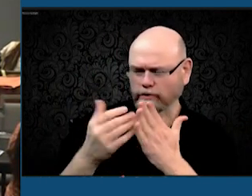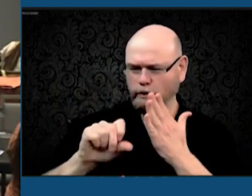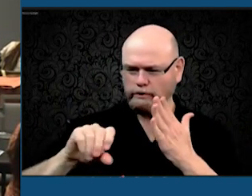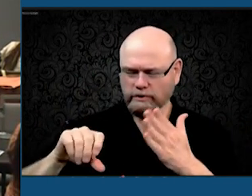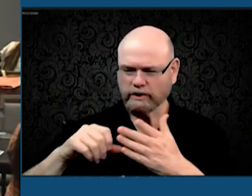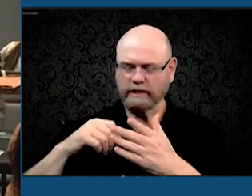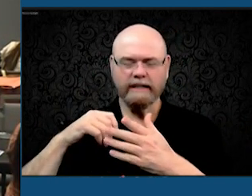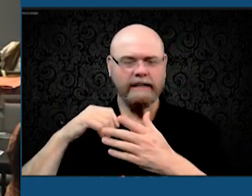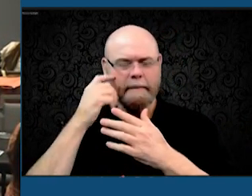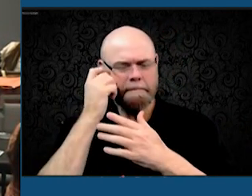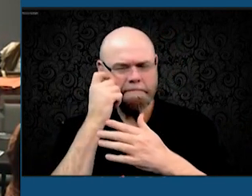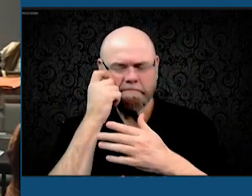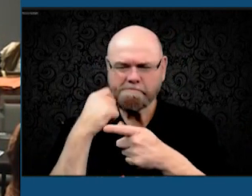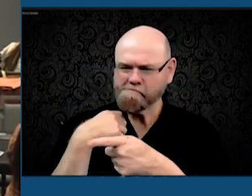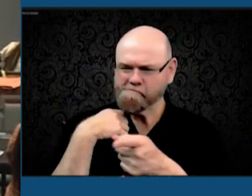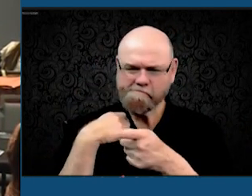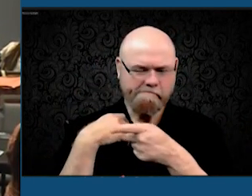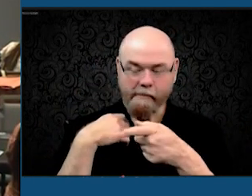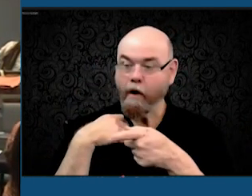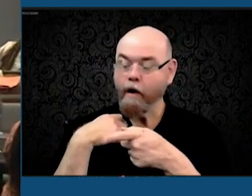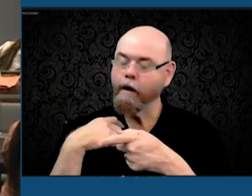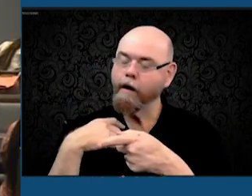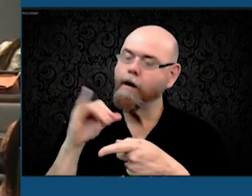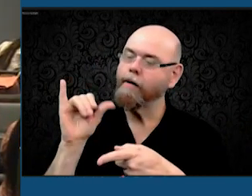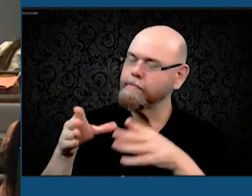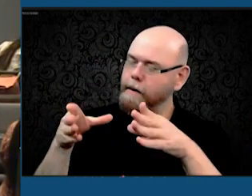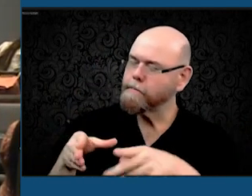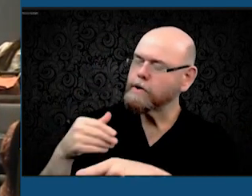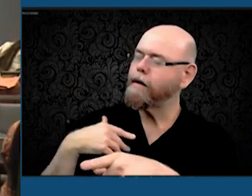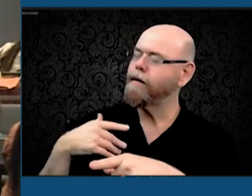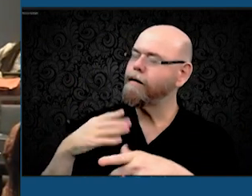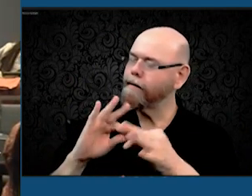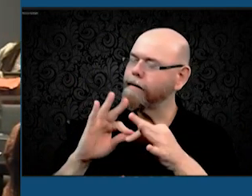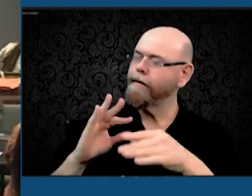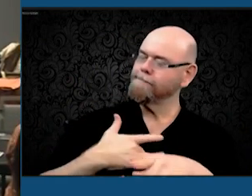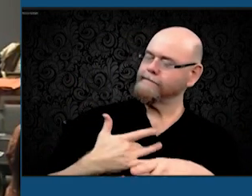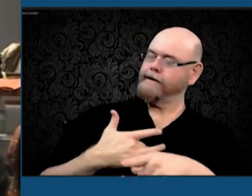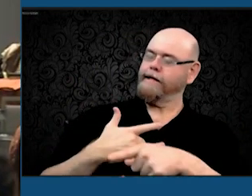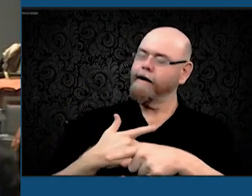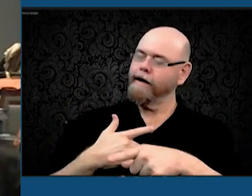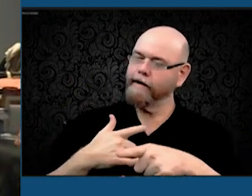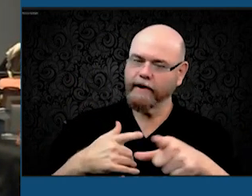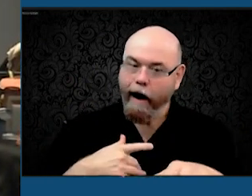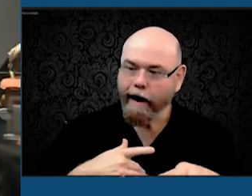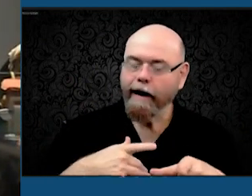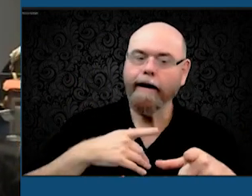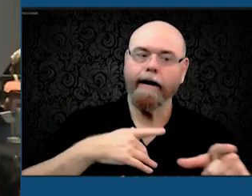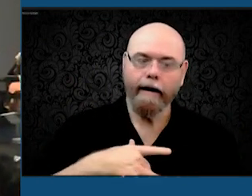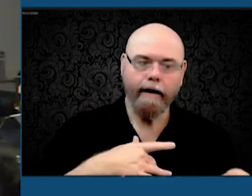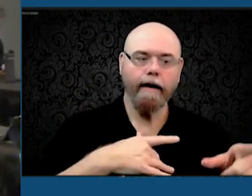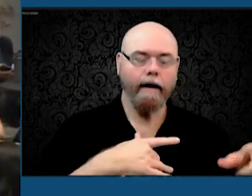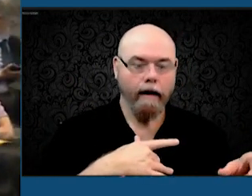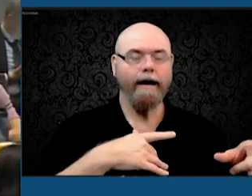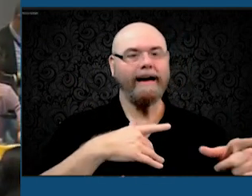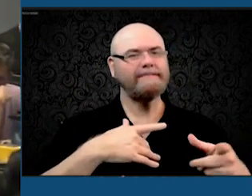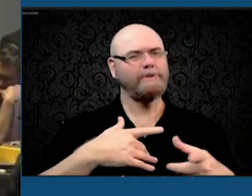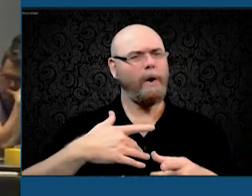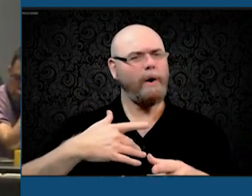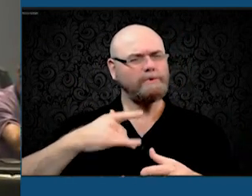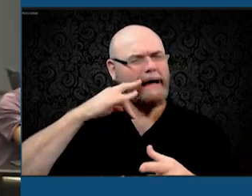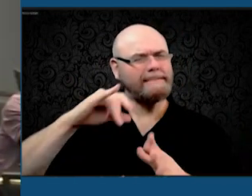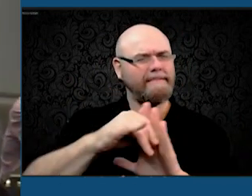said, I'm going to reach the children through that lens. I'm going to reach the children through that lens, through having them identify with the experiences of the